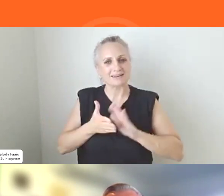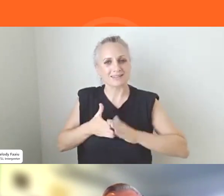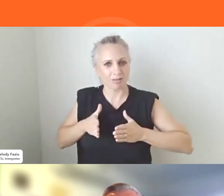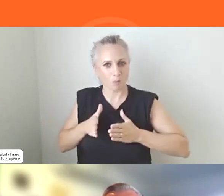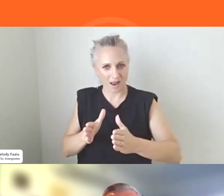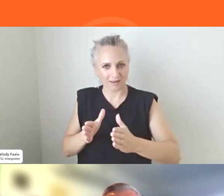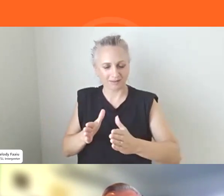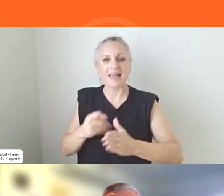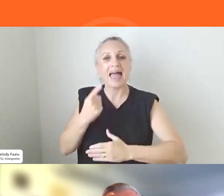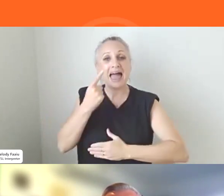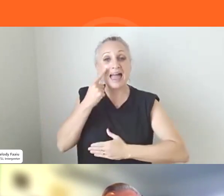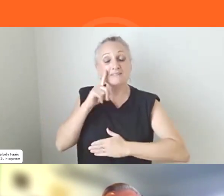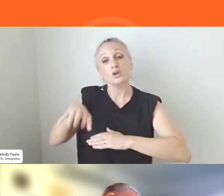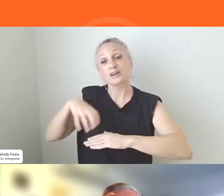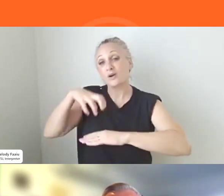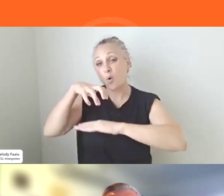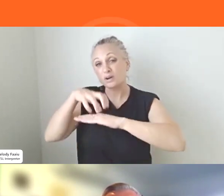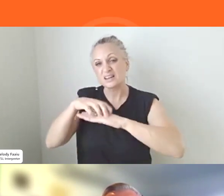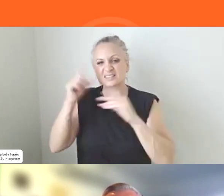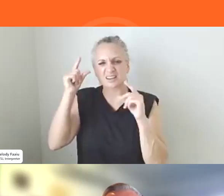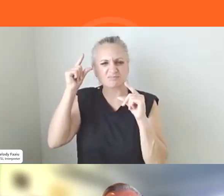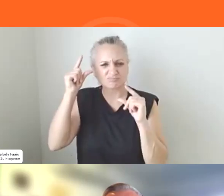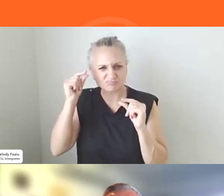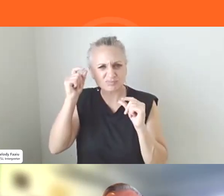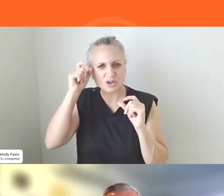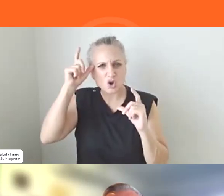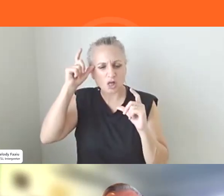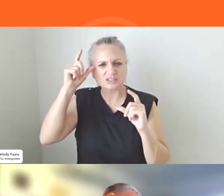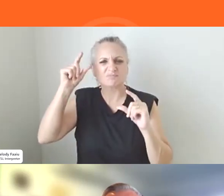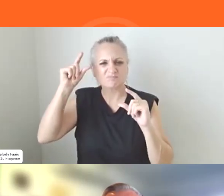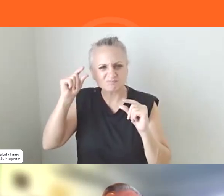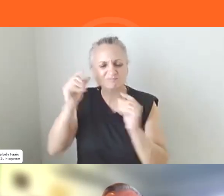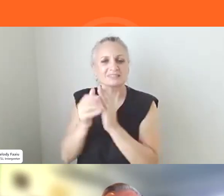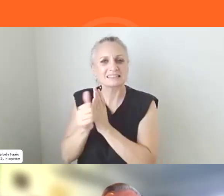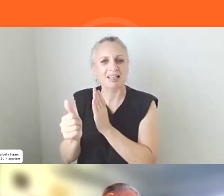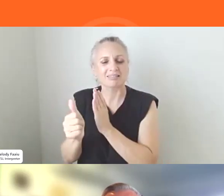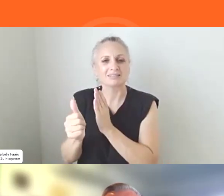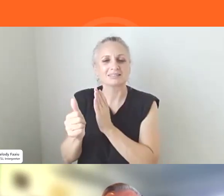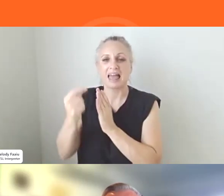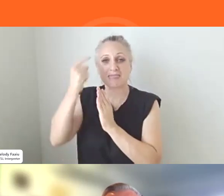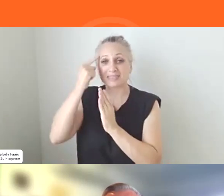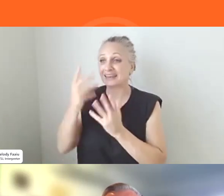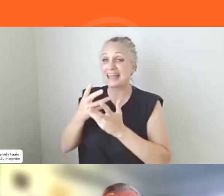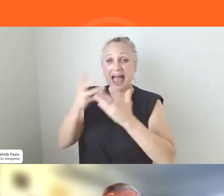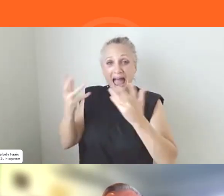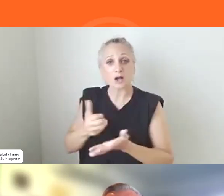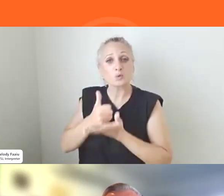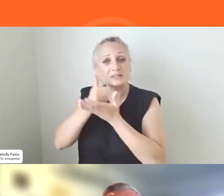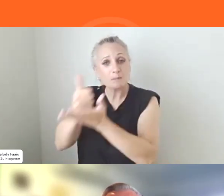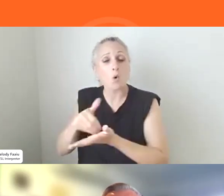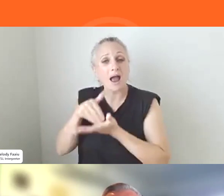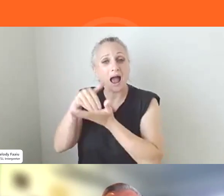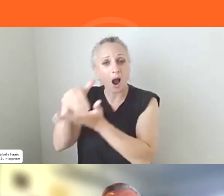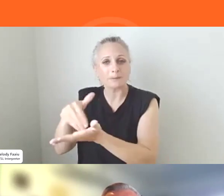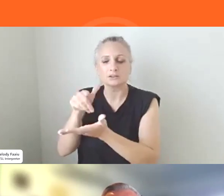lacking in knowledge and skills. Where do you start? What do you do? And so for me, it's about getting your leaders on board, the decision